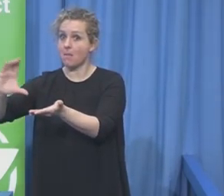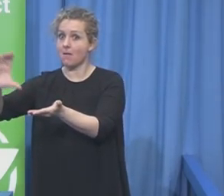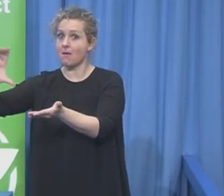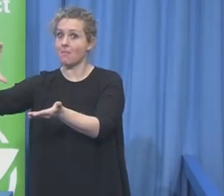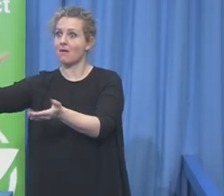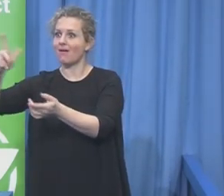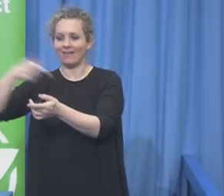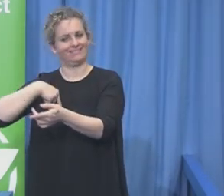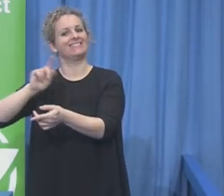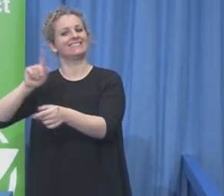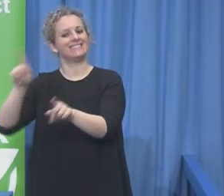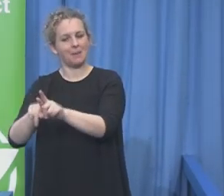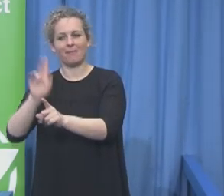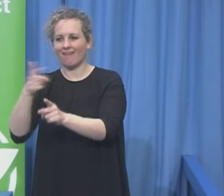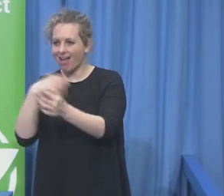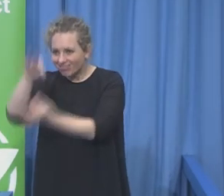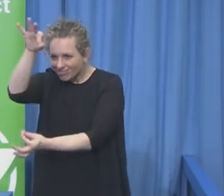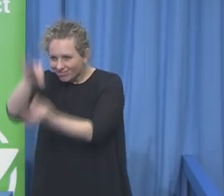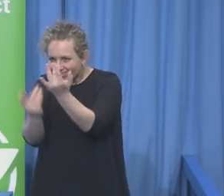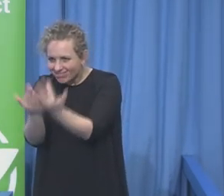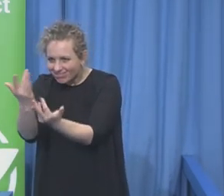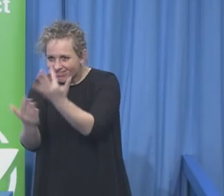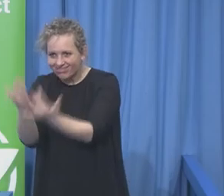My question to Van,